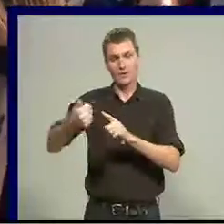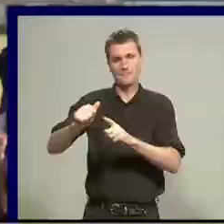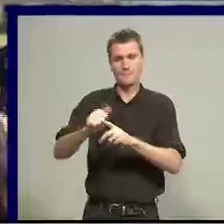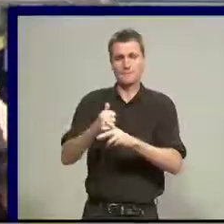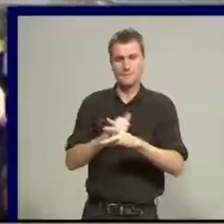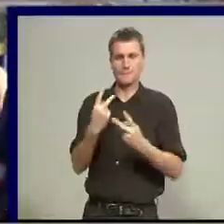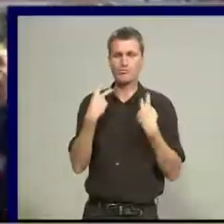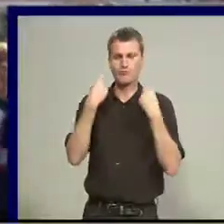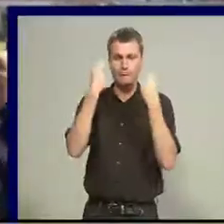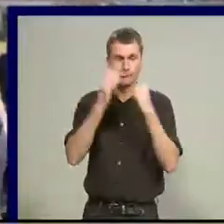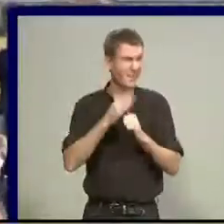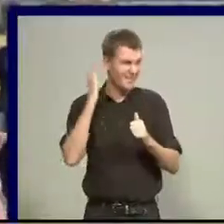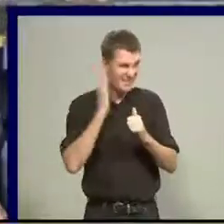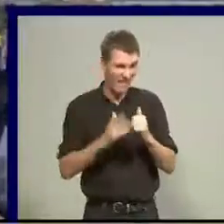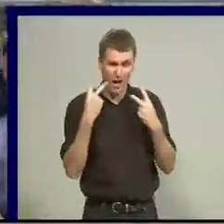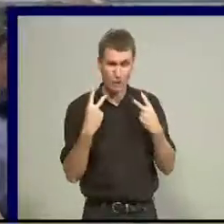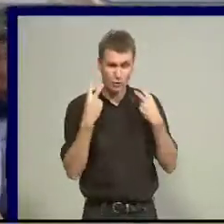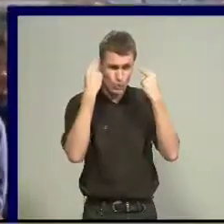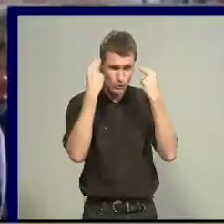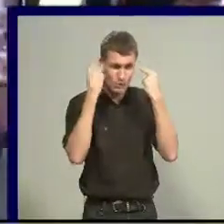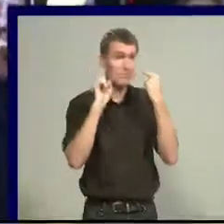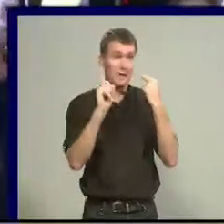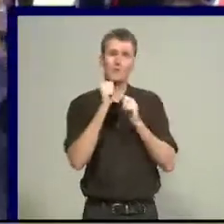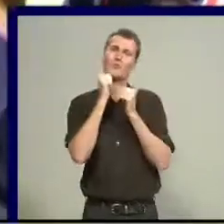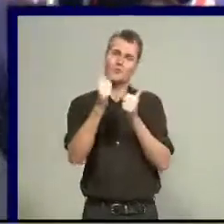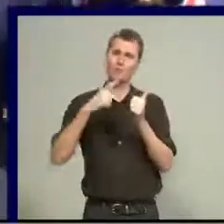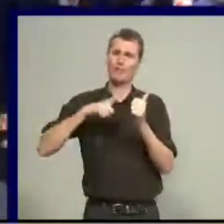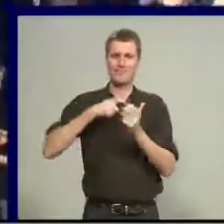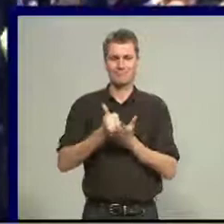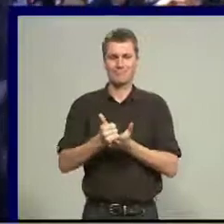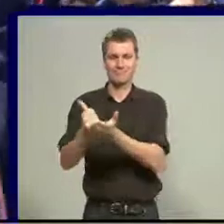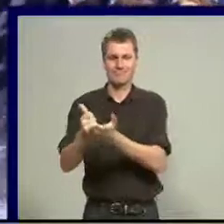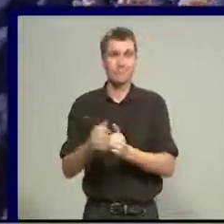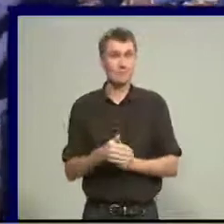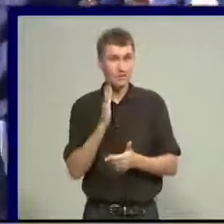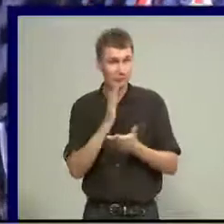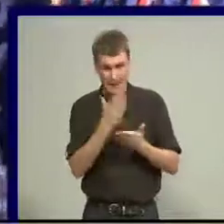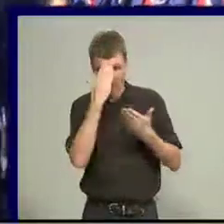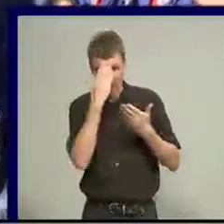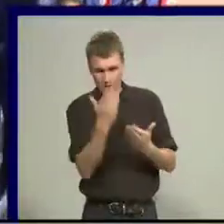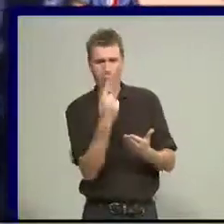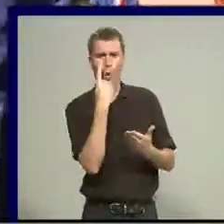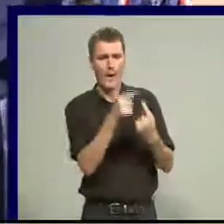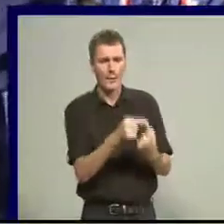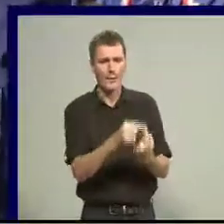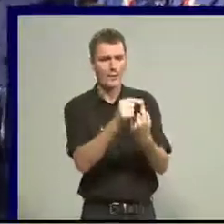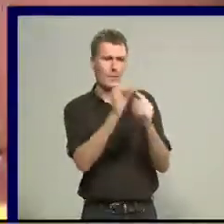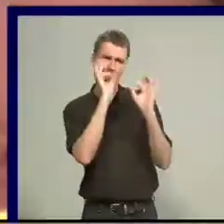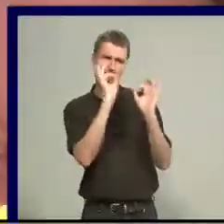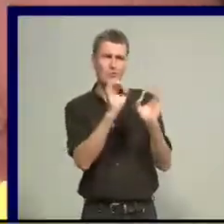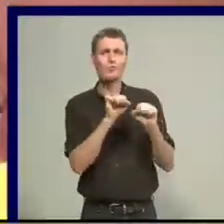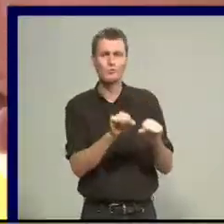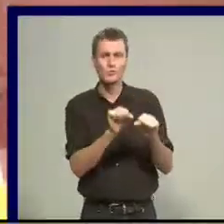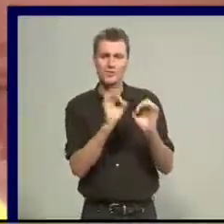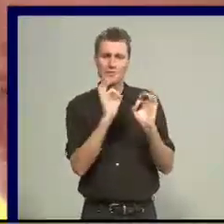had short hair, but it's for a good cause, so why not? The event was all in honour of one special student and friend. Libby